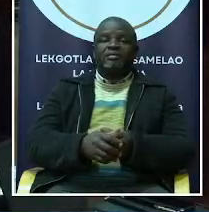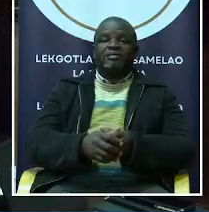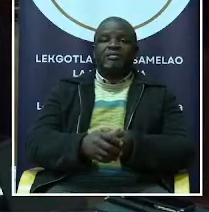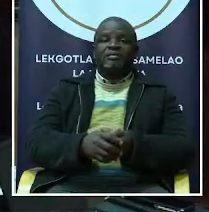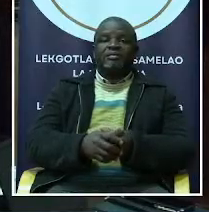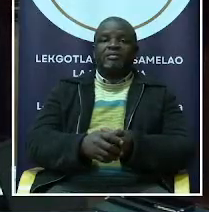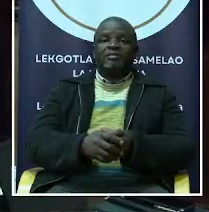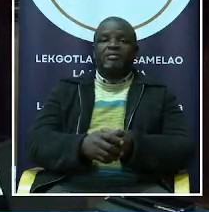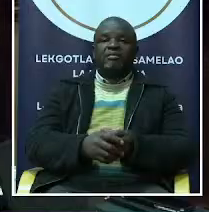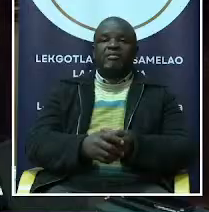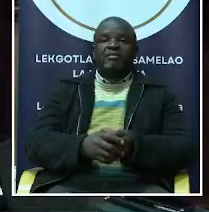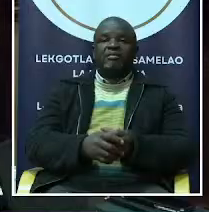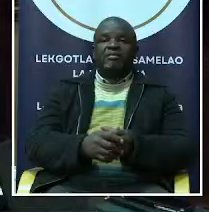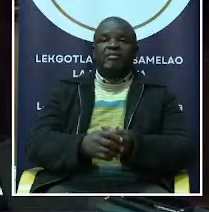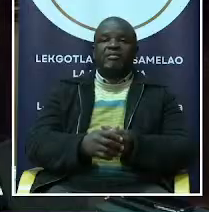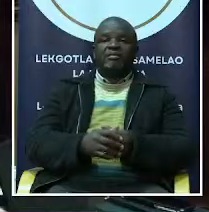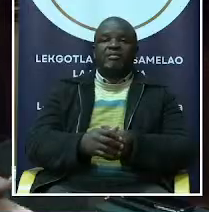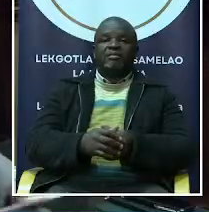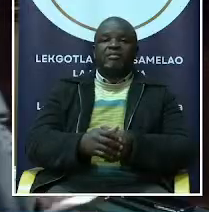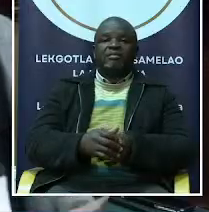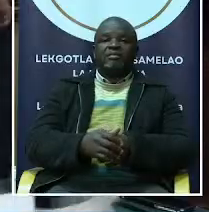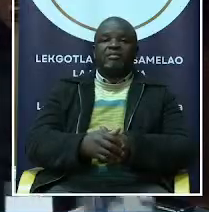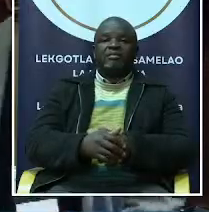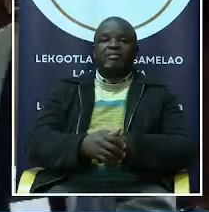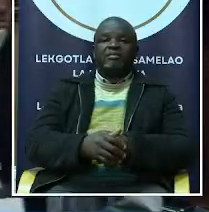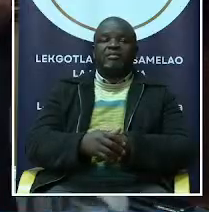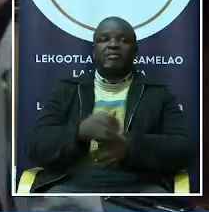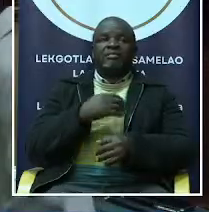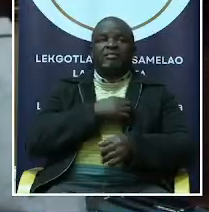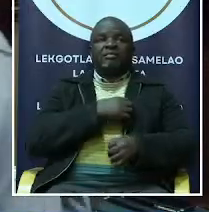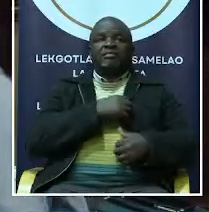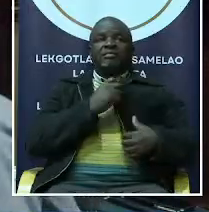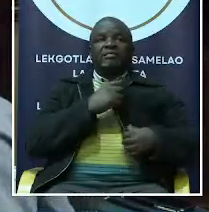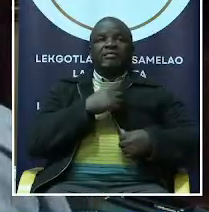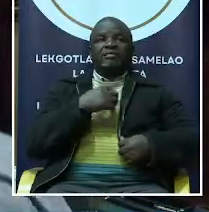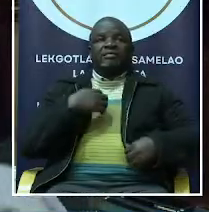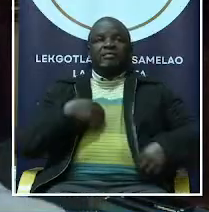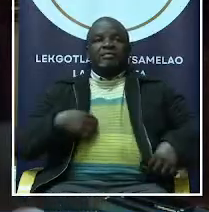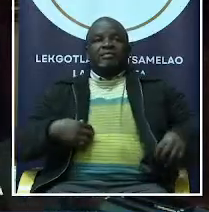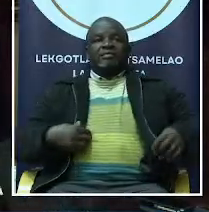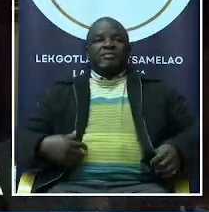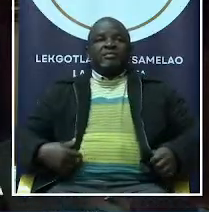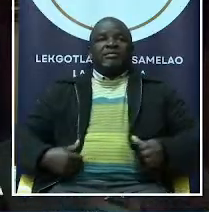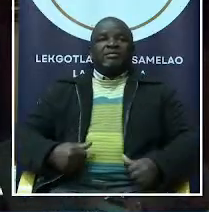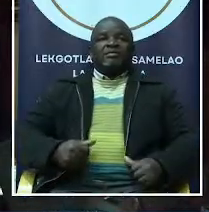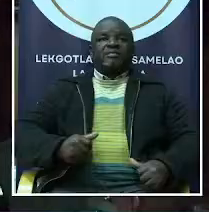Okay, this is good. Okay, yeah, no, we can. Oh, second, okay, sorry.